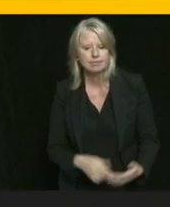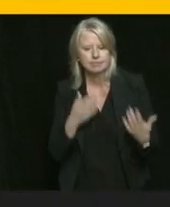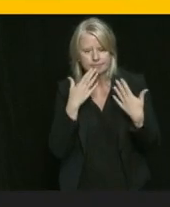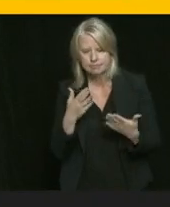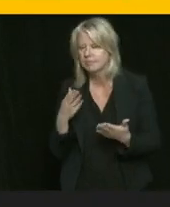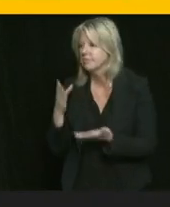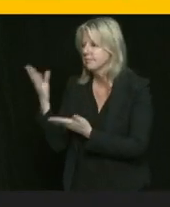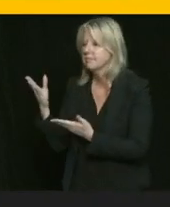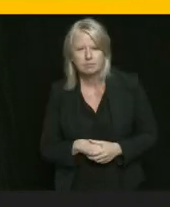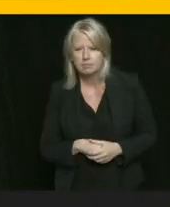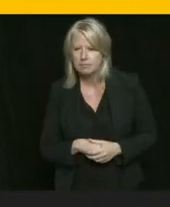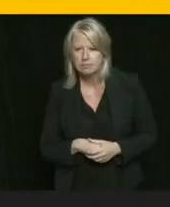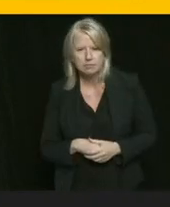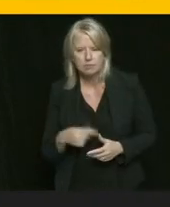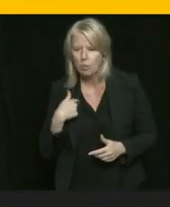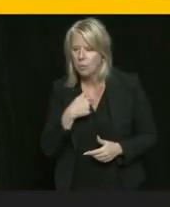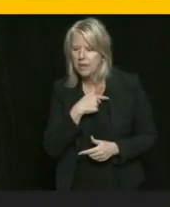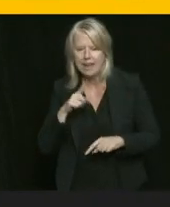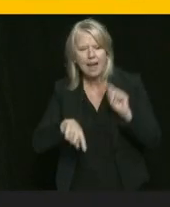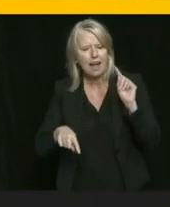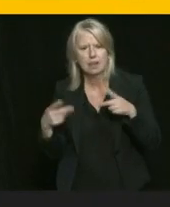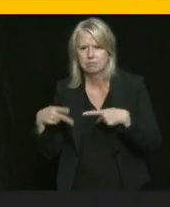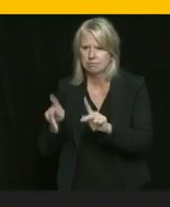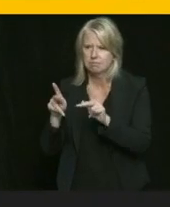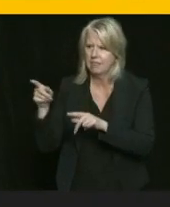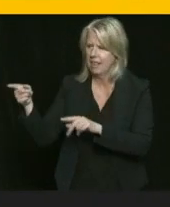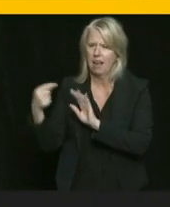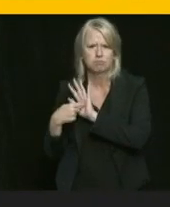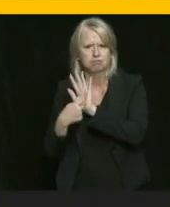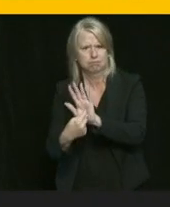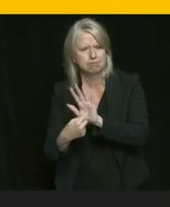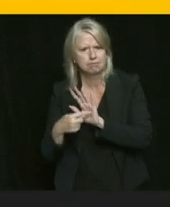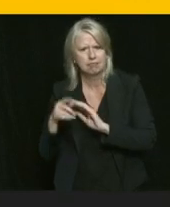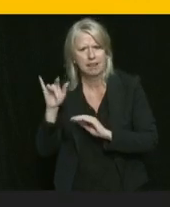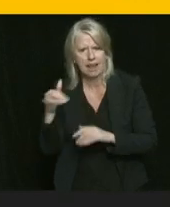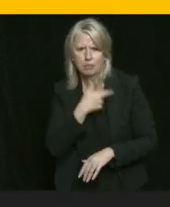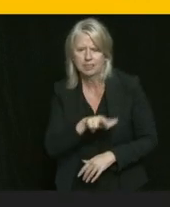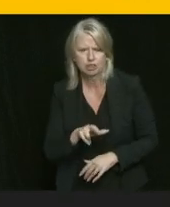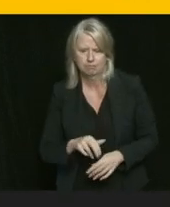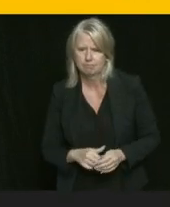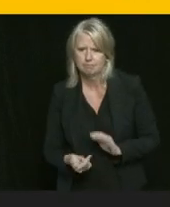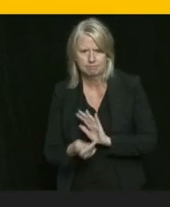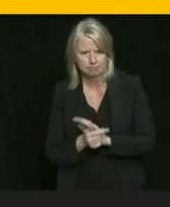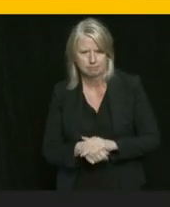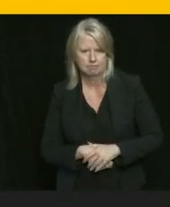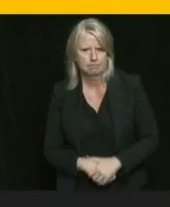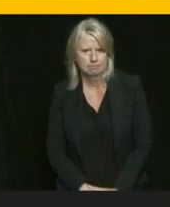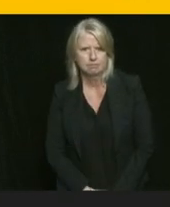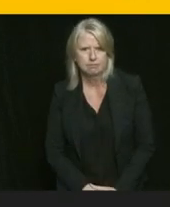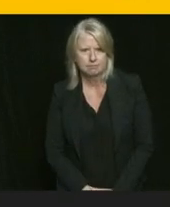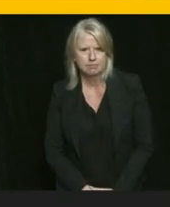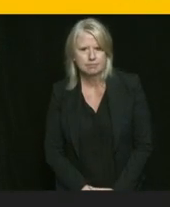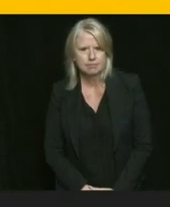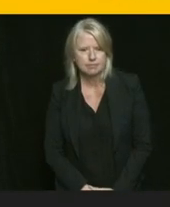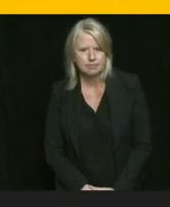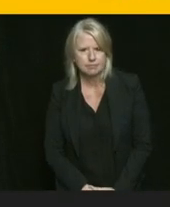Next telephone question. To represent that religion. Merci, opérateur. Prochaine question au téléphone.